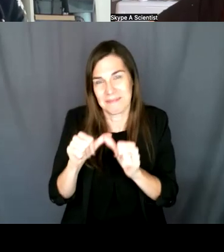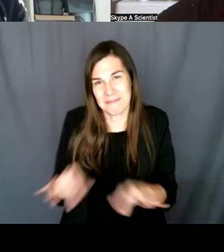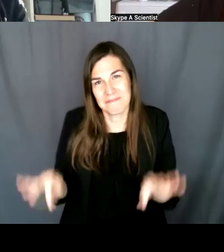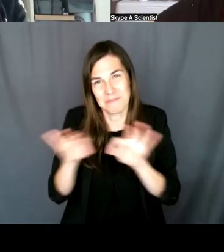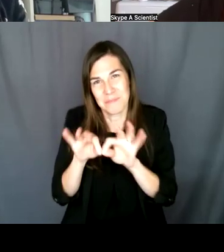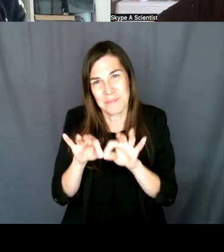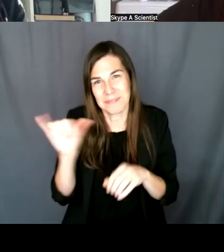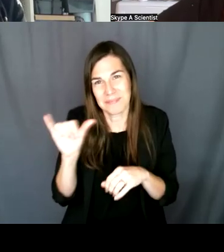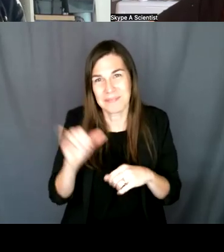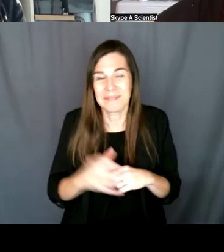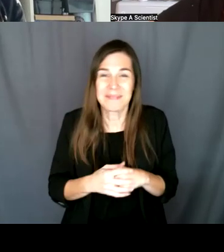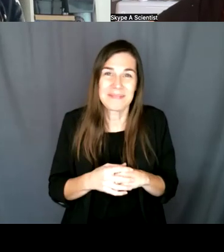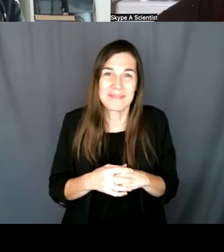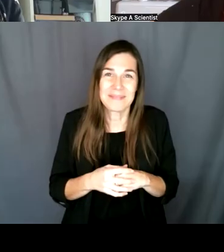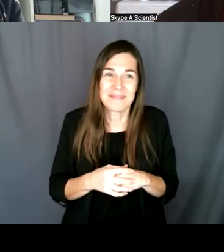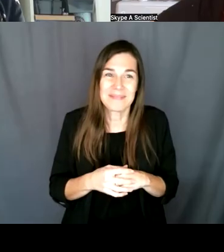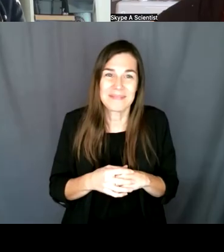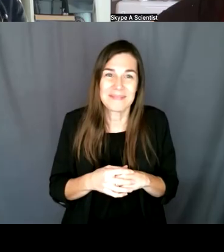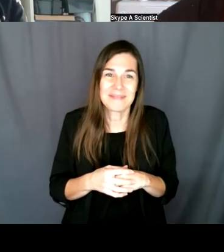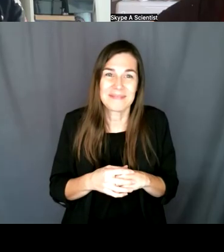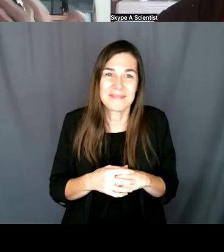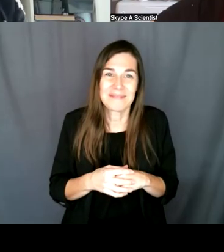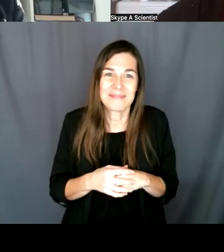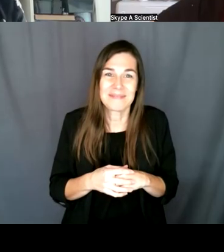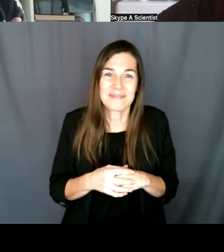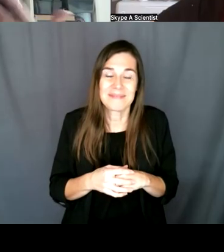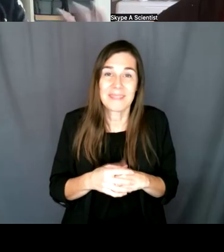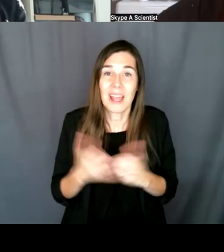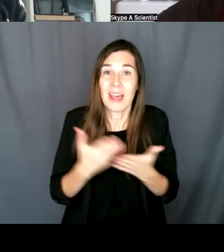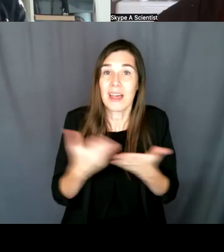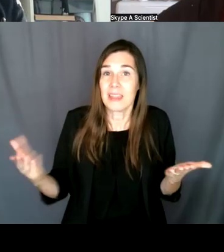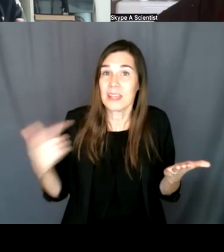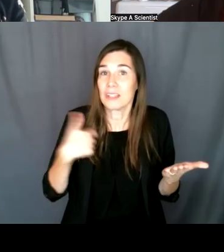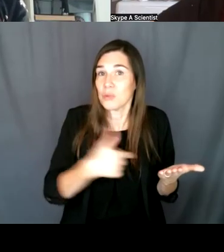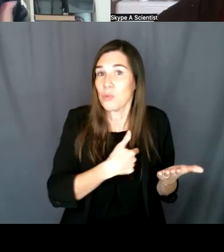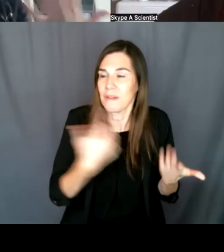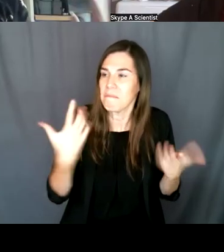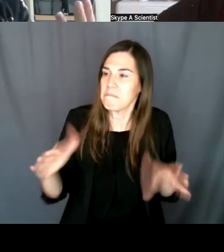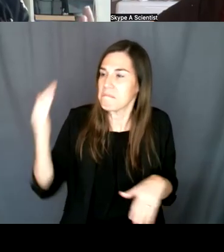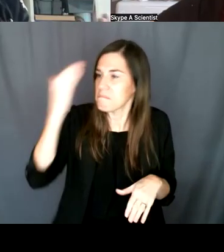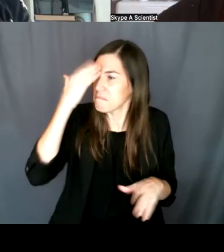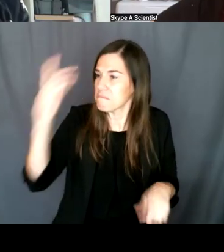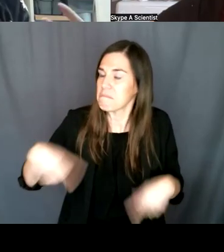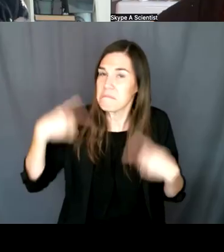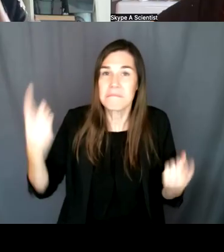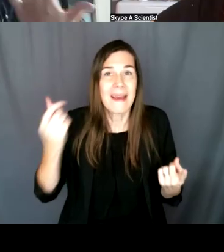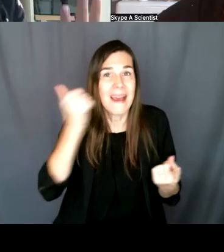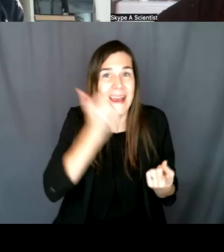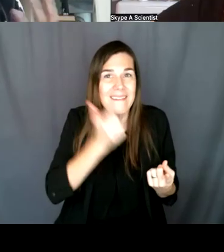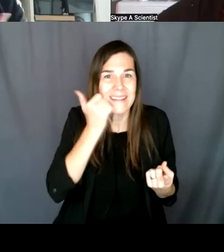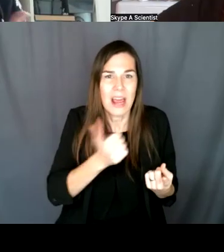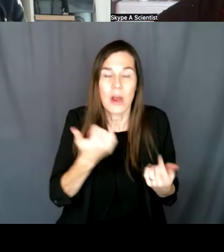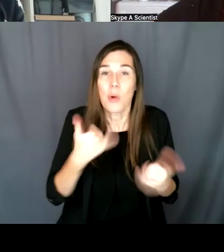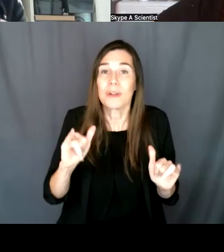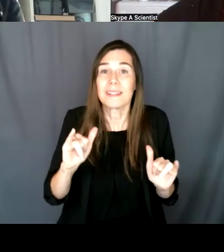ways. Um, and even the stuff that we've known about for a really long time, even this like everyday physics, we're still thinking